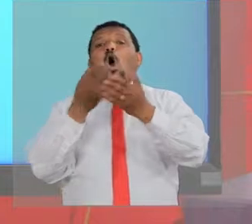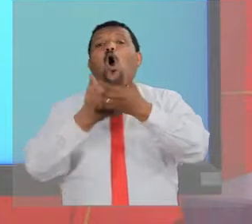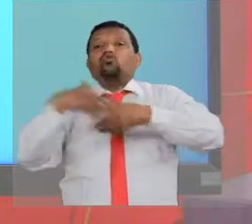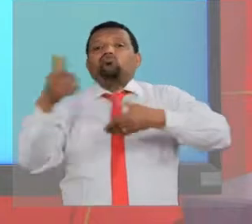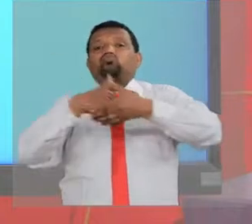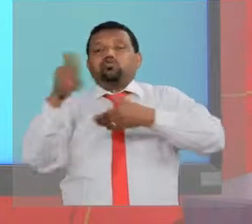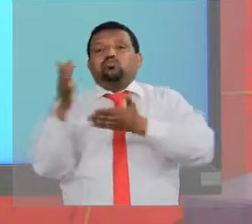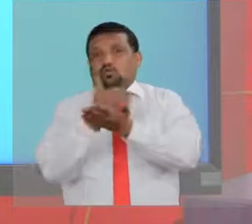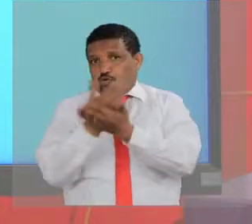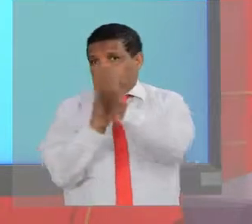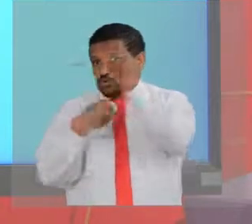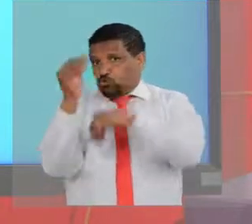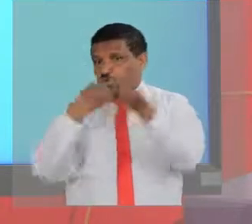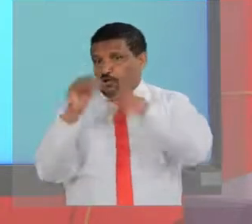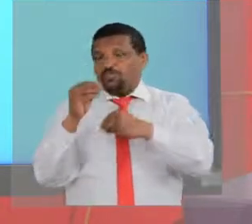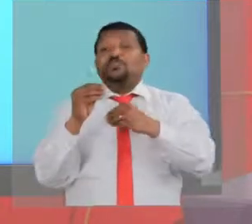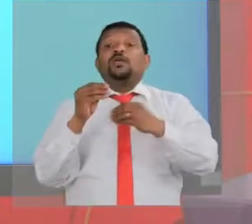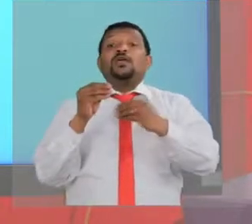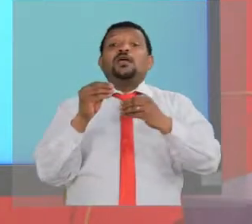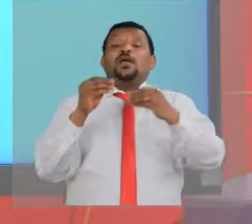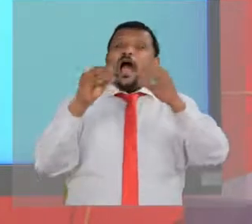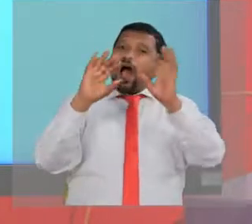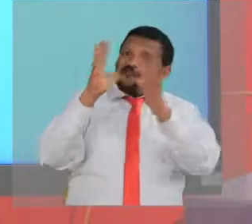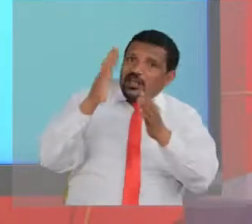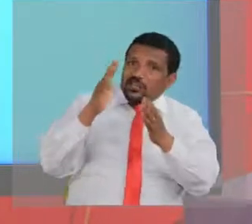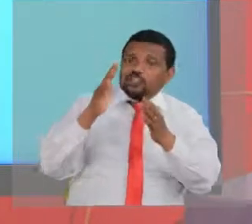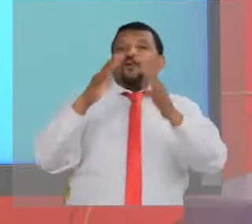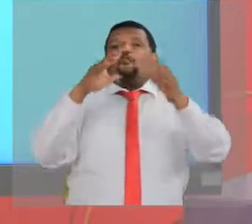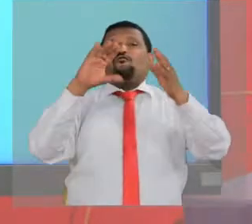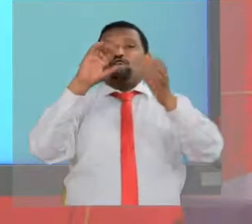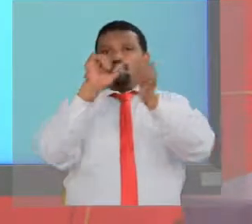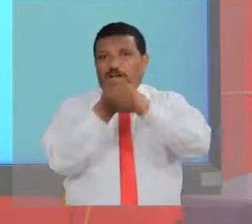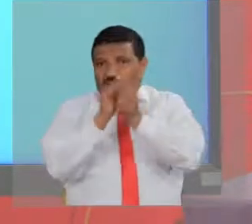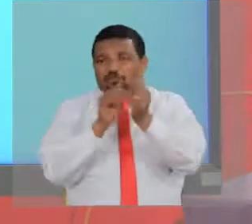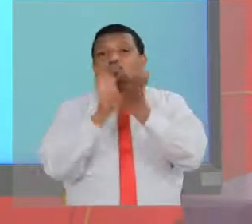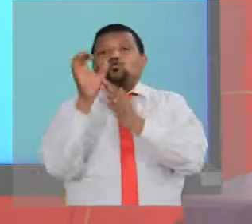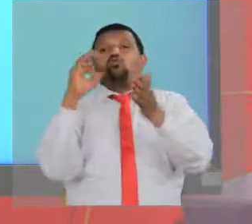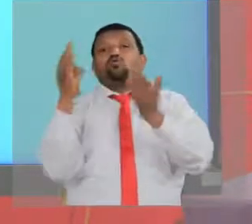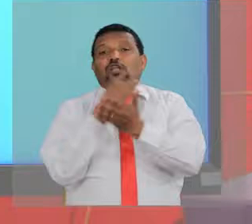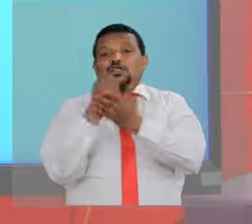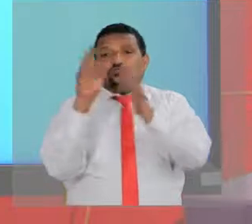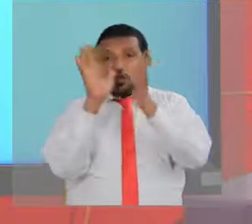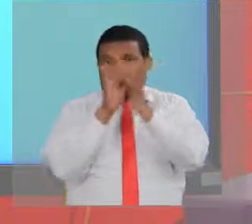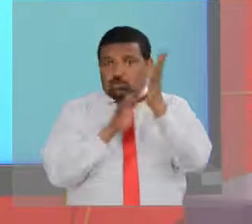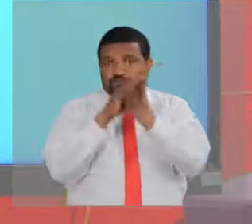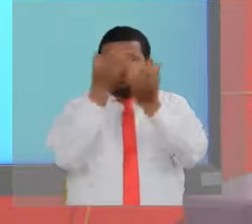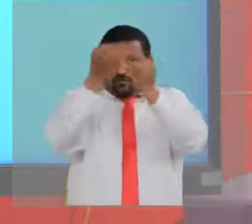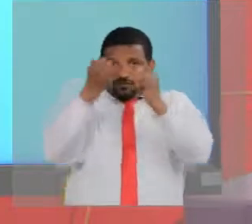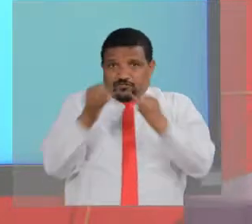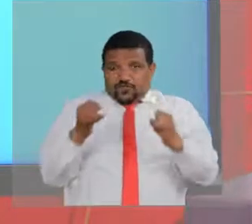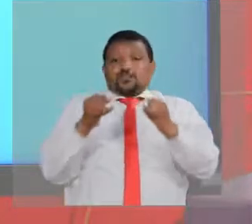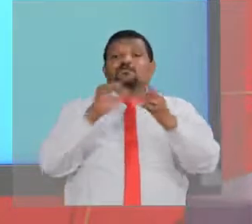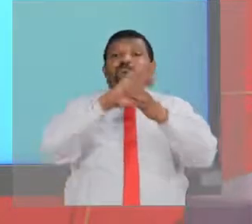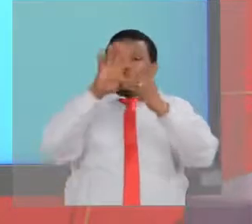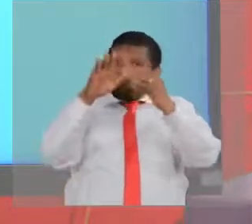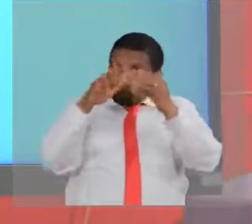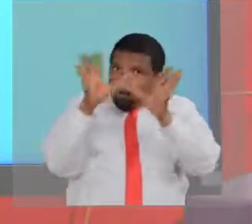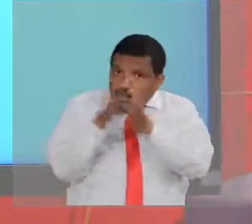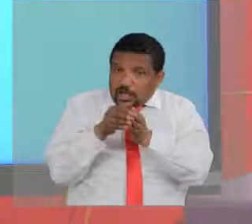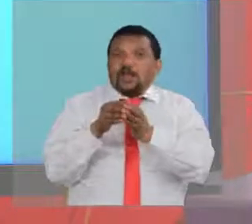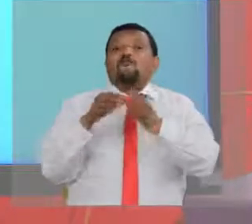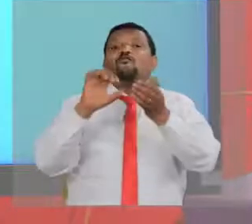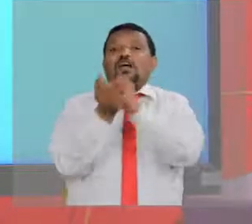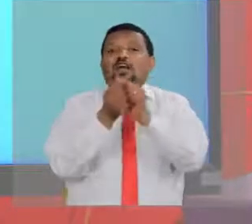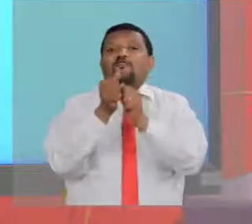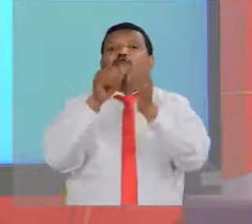Mathematically, the average variable cost of production is calculated by dividing the total variable cost of production for the